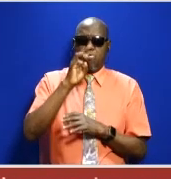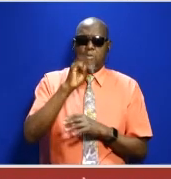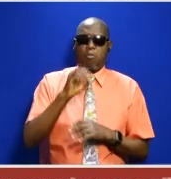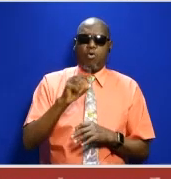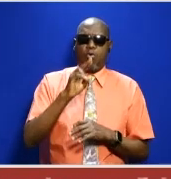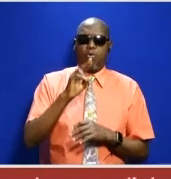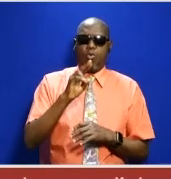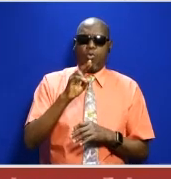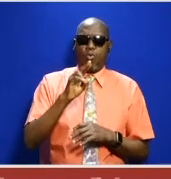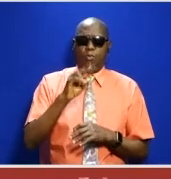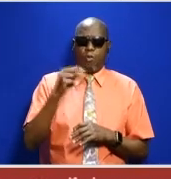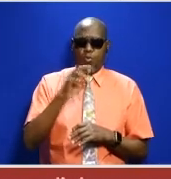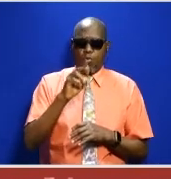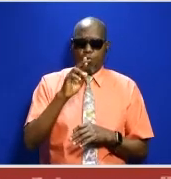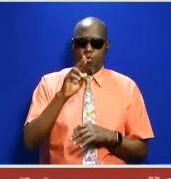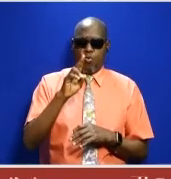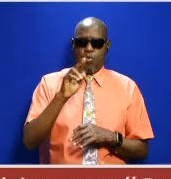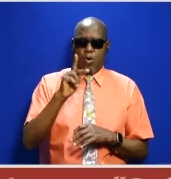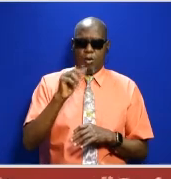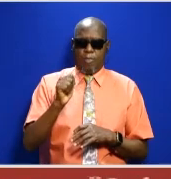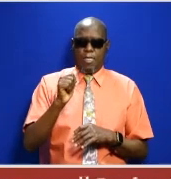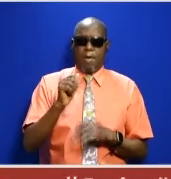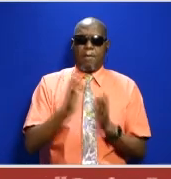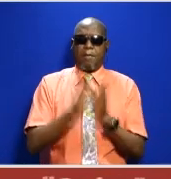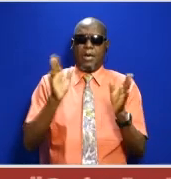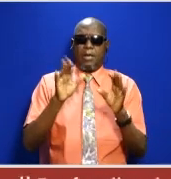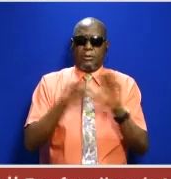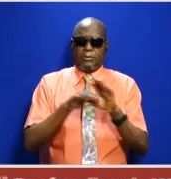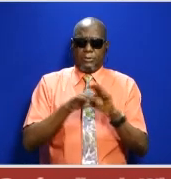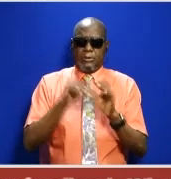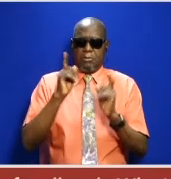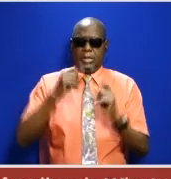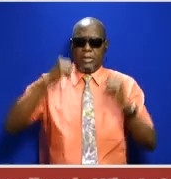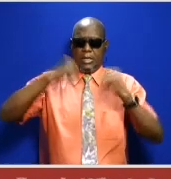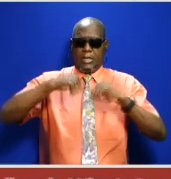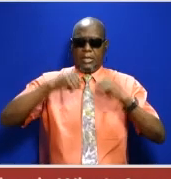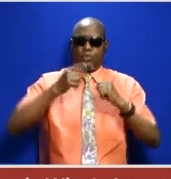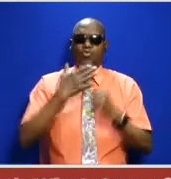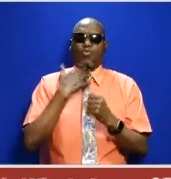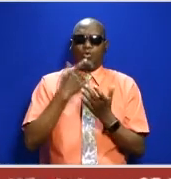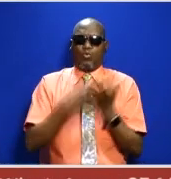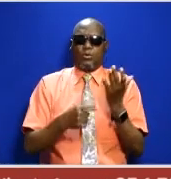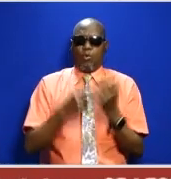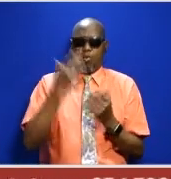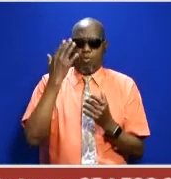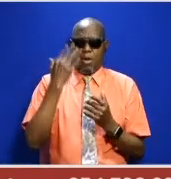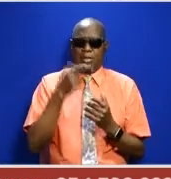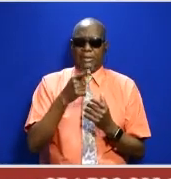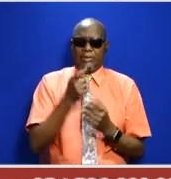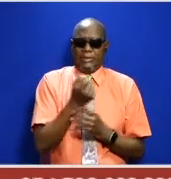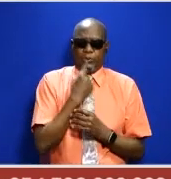muguka on my own. Lazima tufanye public participation na nyinyi, tukubaliane muniambie vile mnataka. Kwa sababu hizi